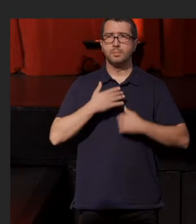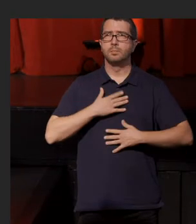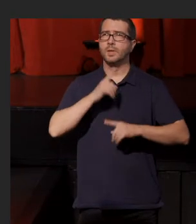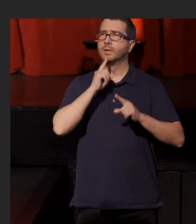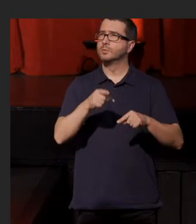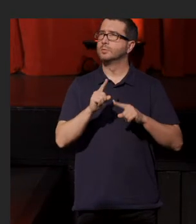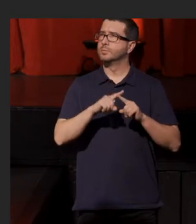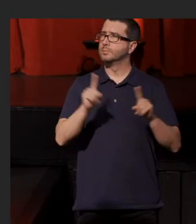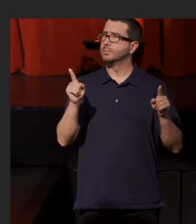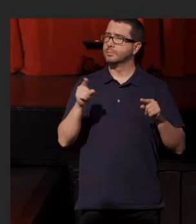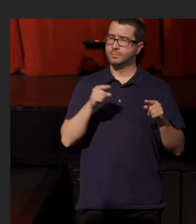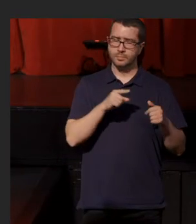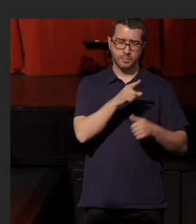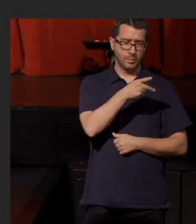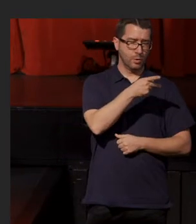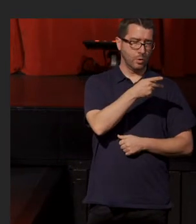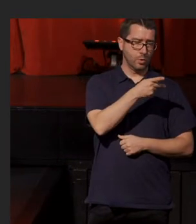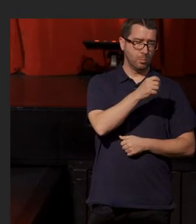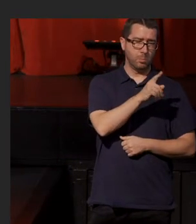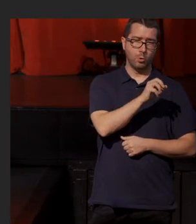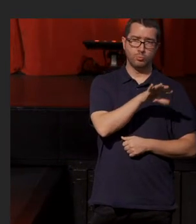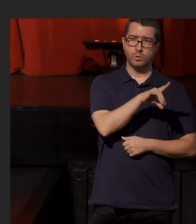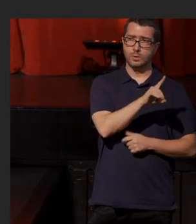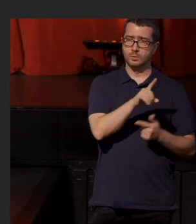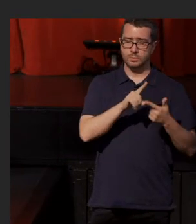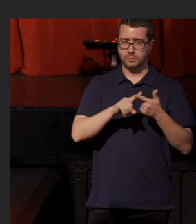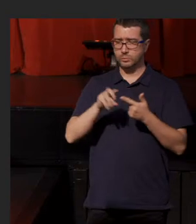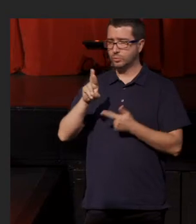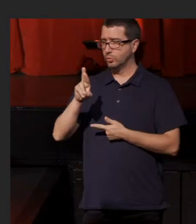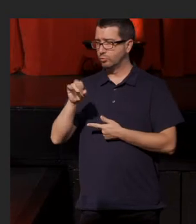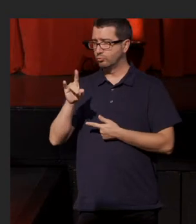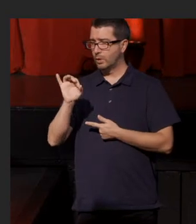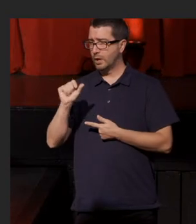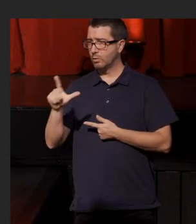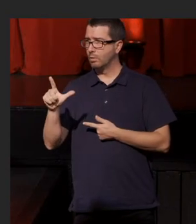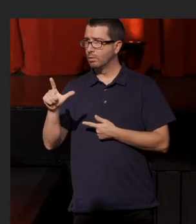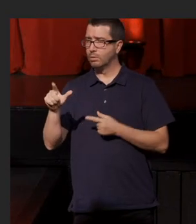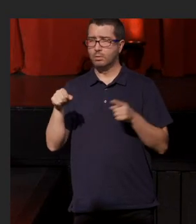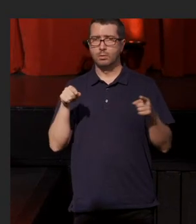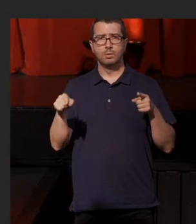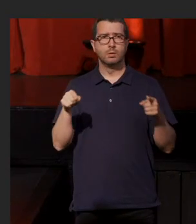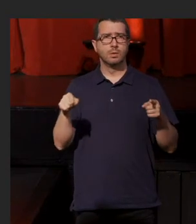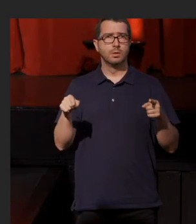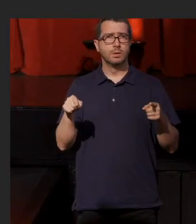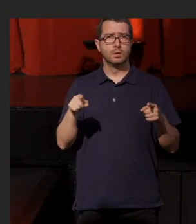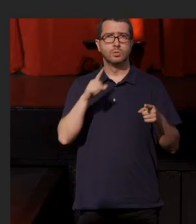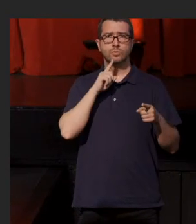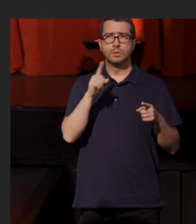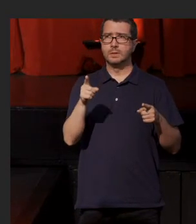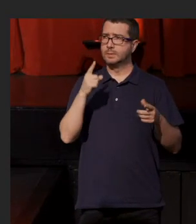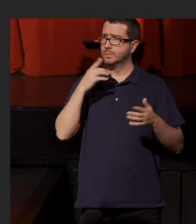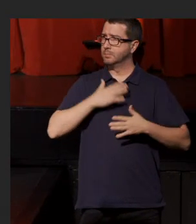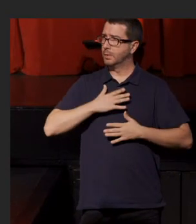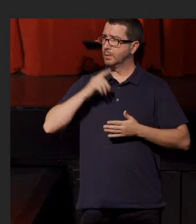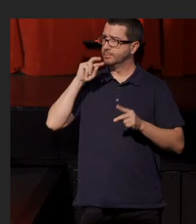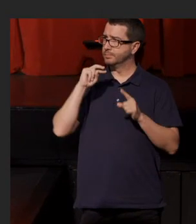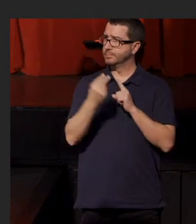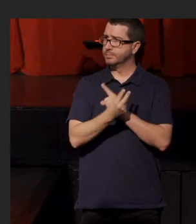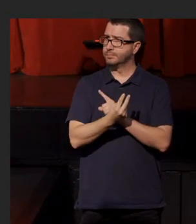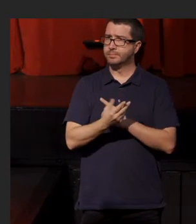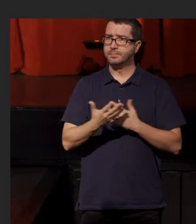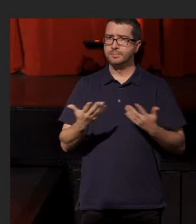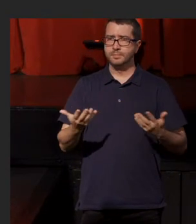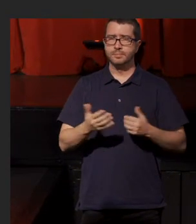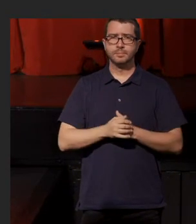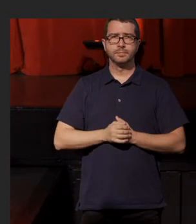polarization, radicalization, what I see instead is the definite spread and really